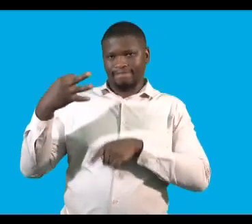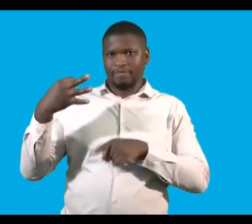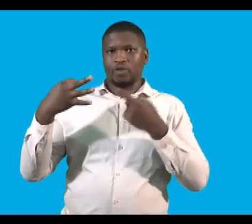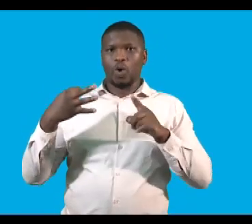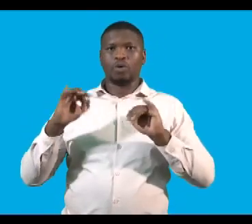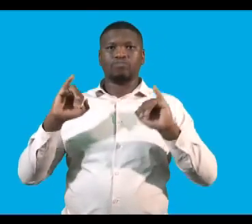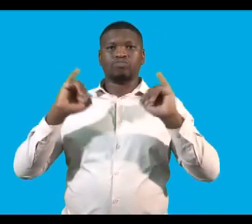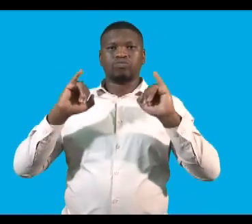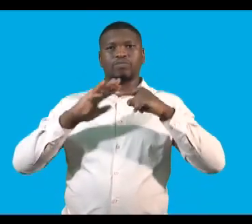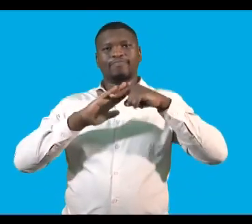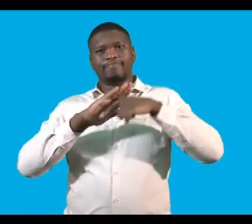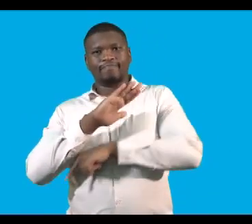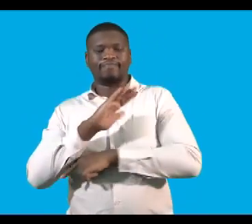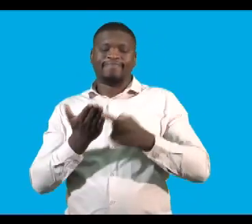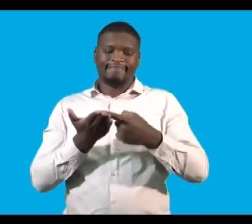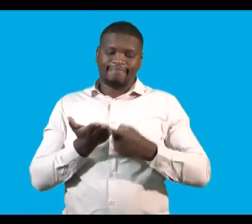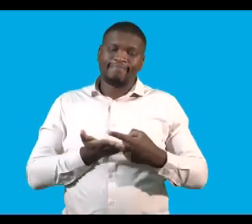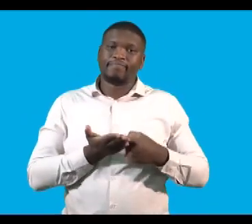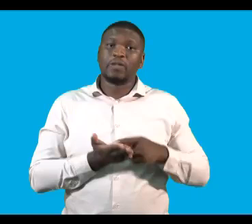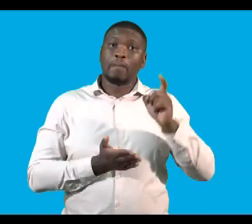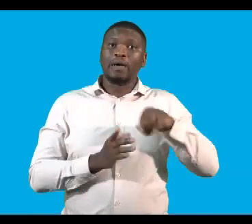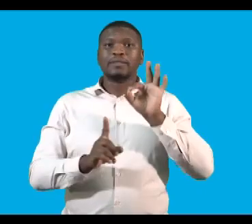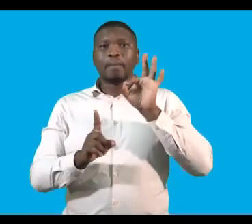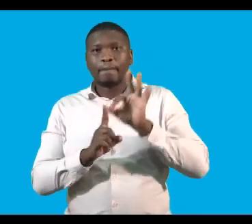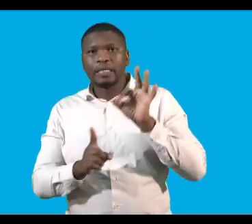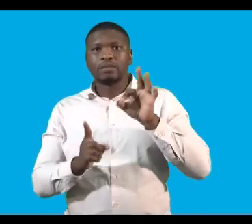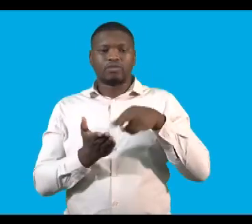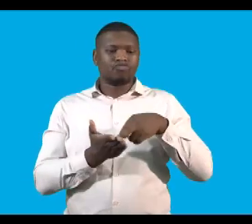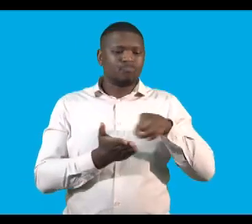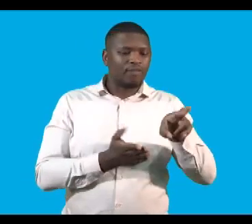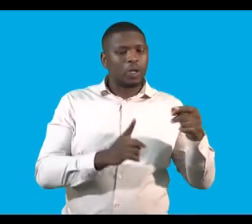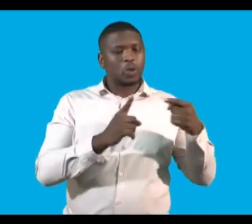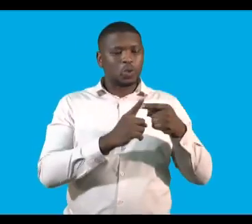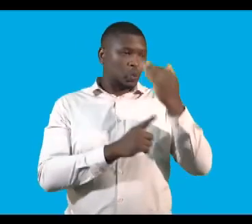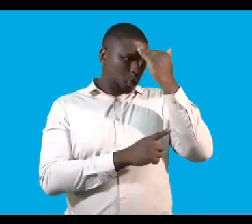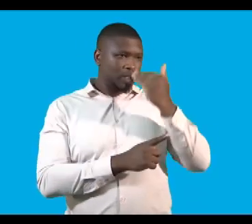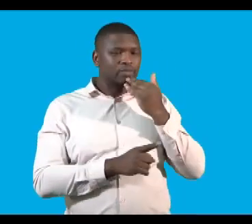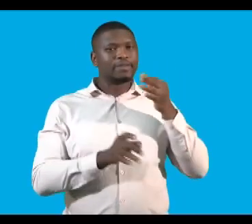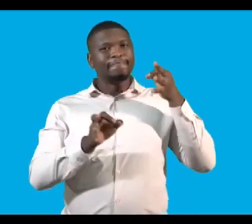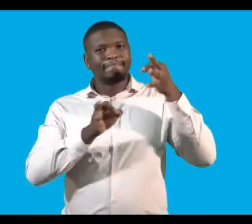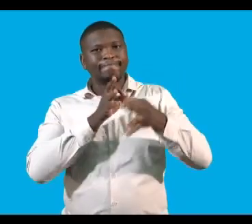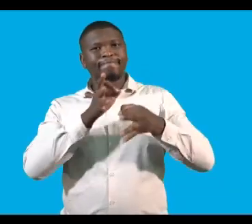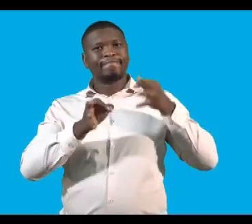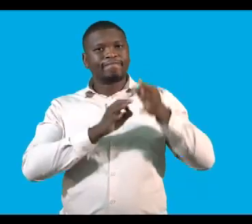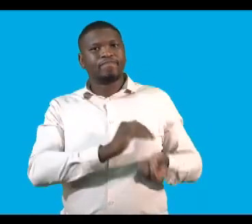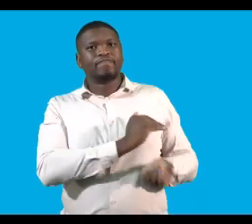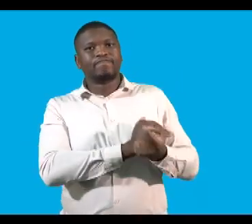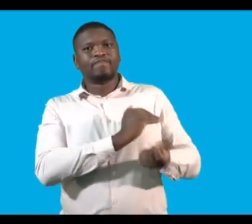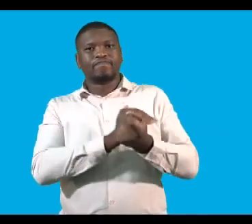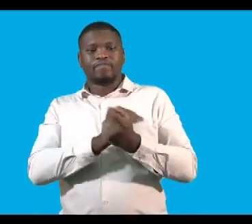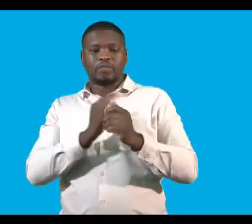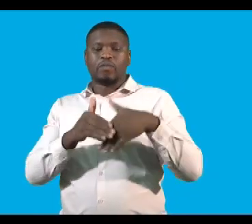discussion. There must be references, be specific, refer to the frames and explain what happens, and then a